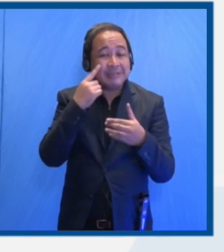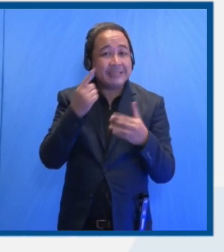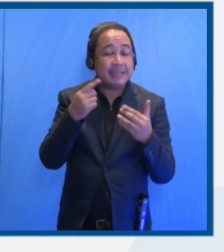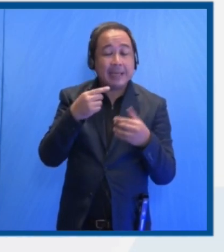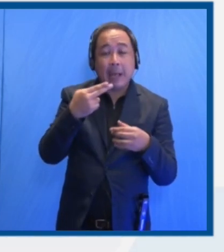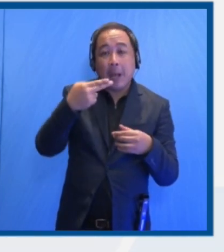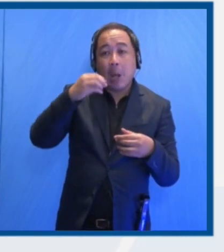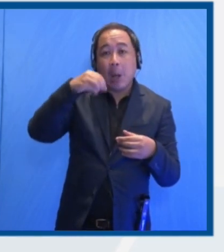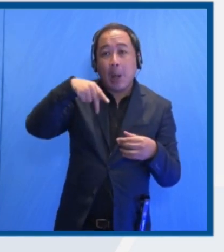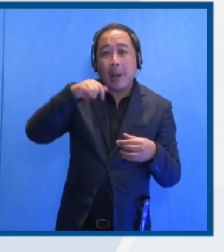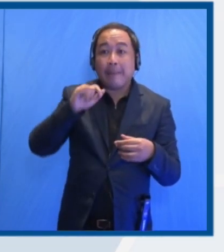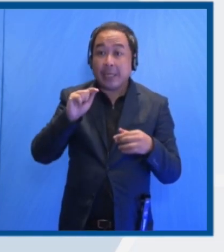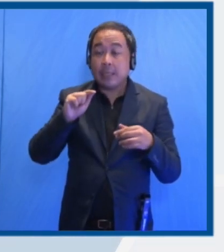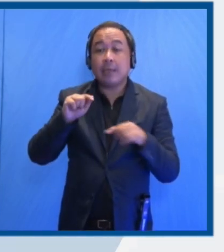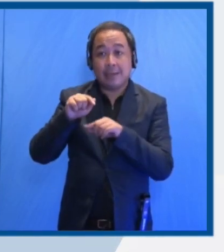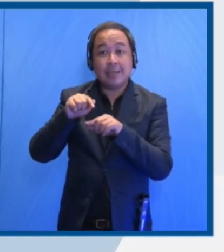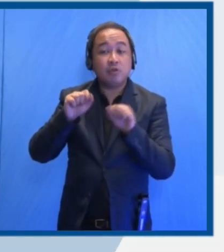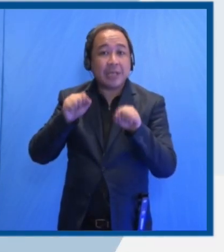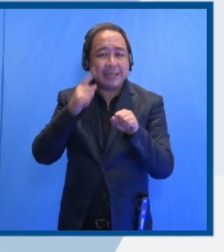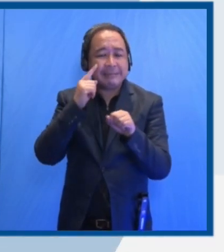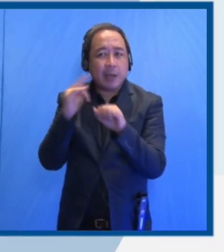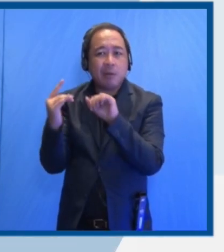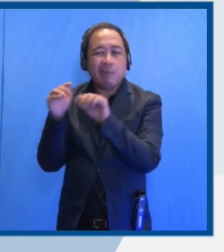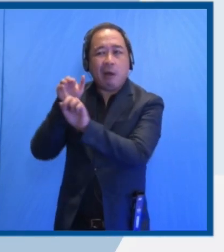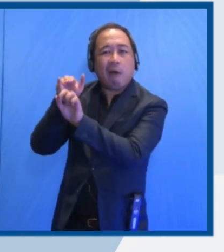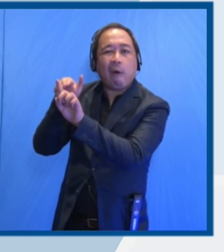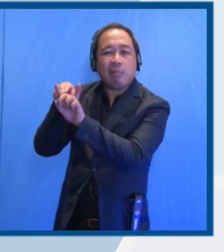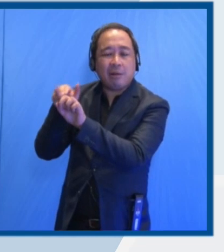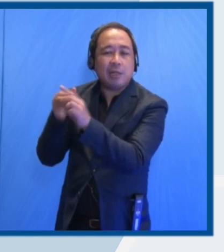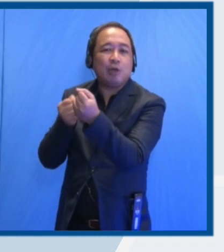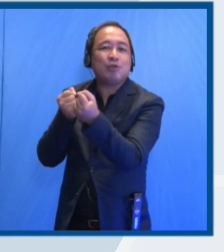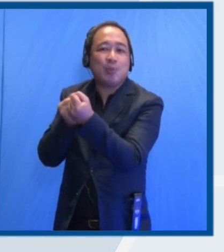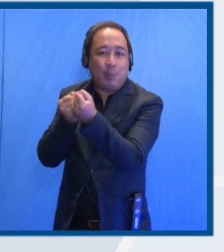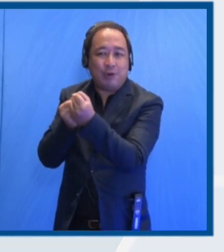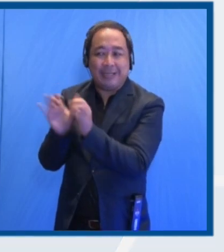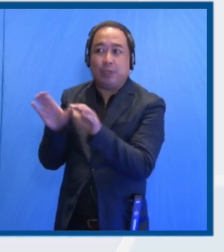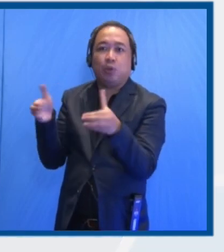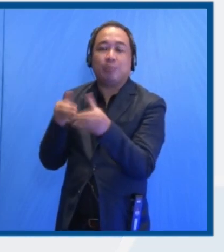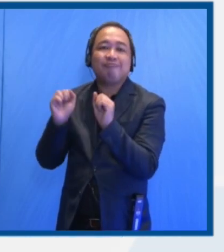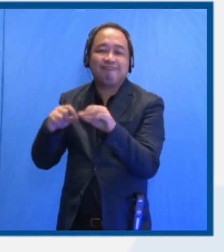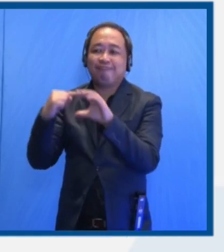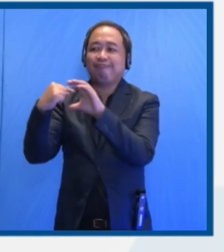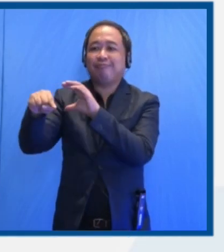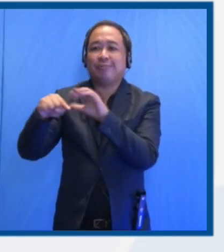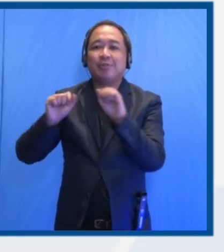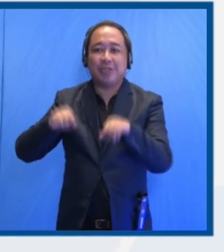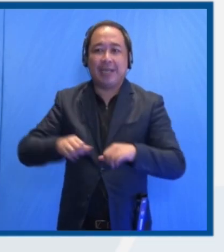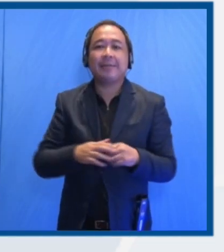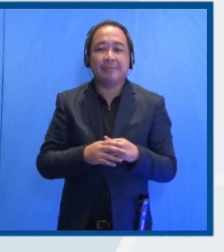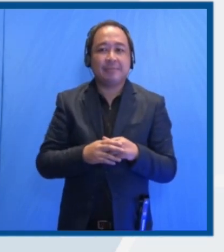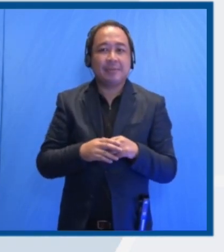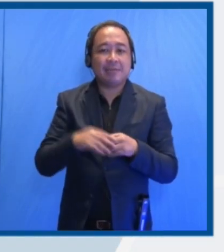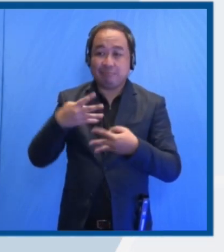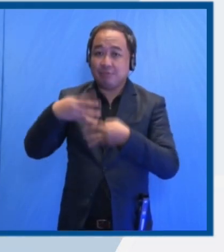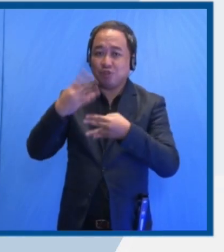feature, please contact the online support team via the chat box. At this point, I just want to take the opportunity to